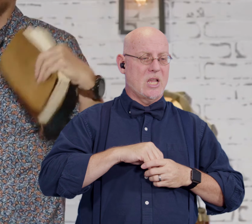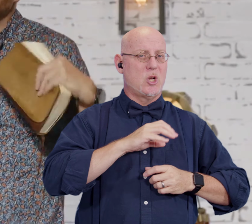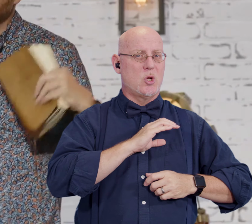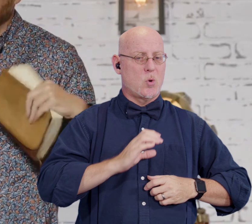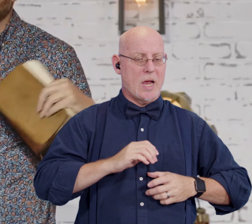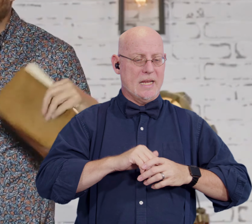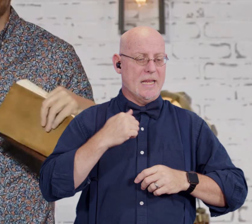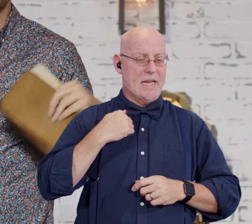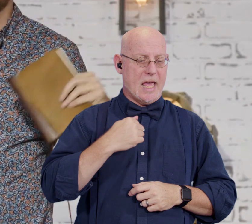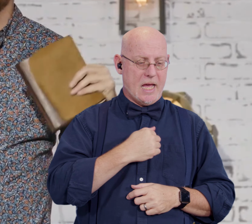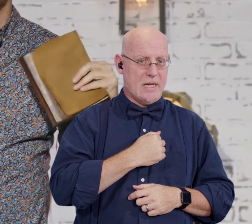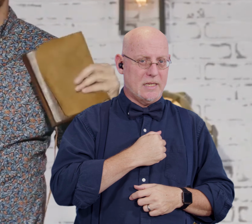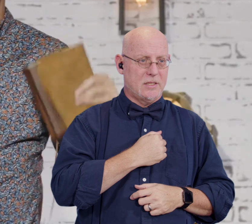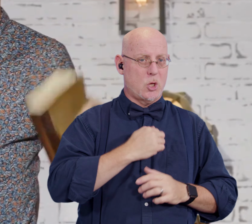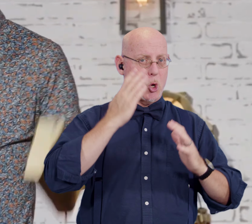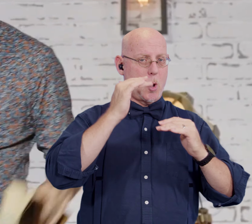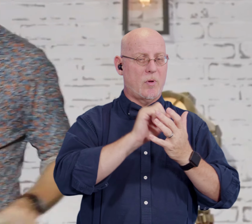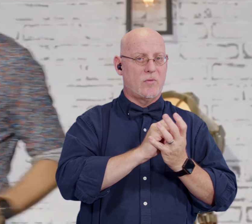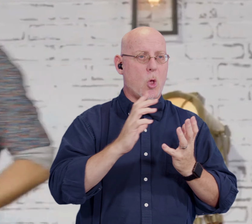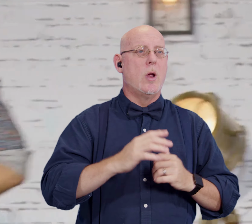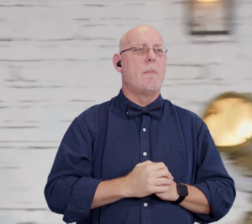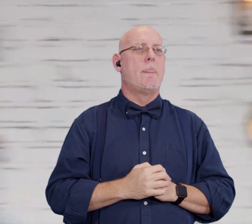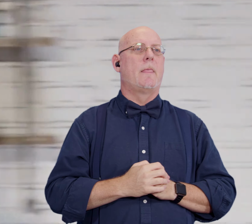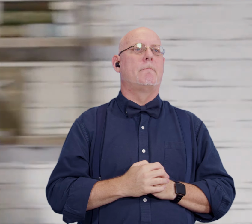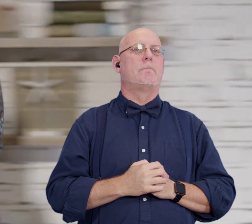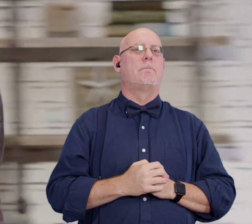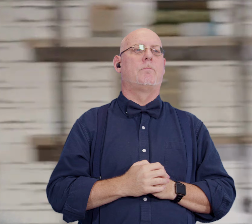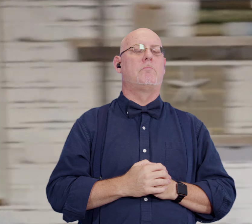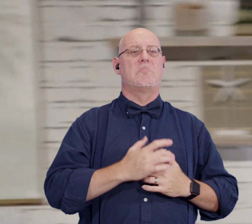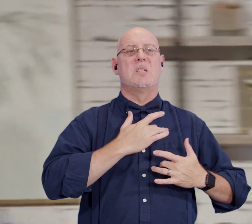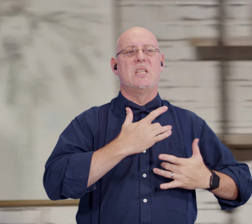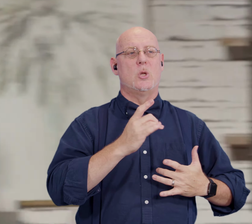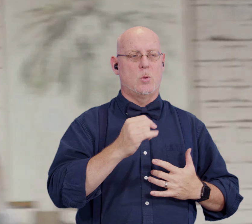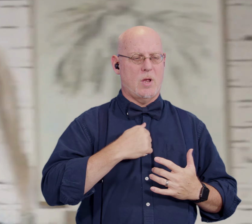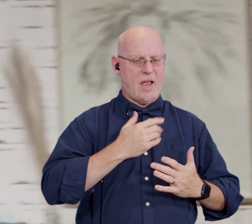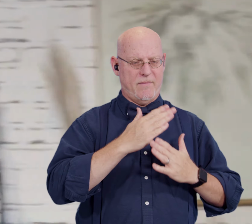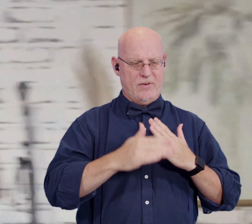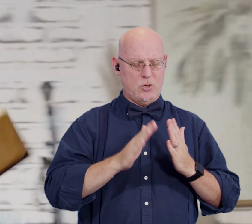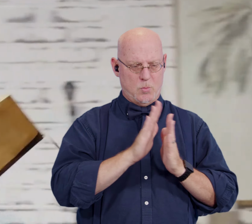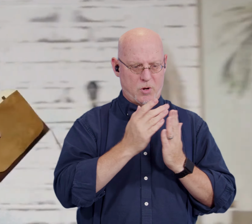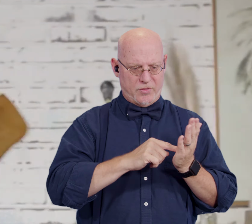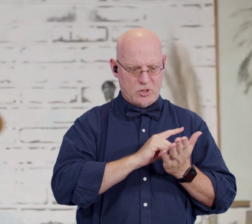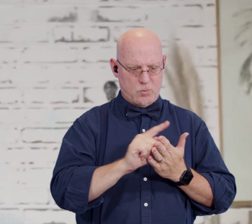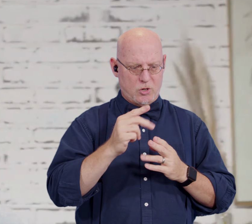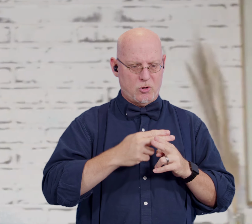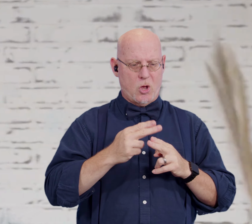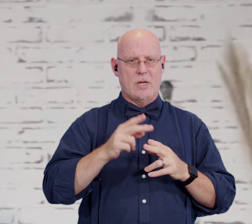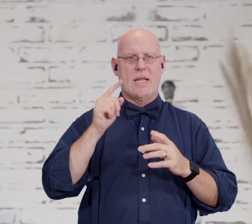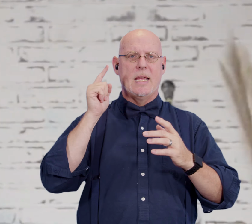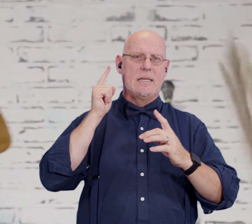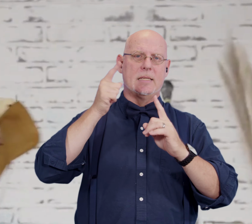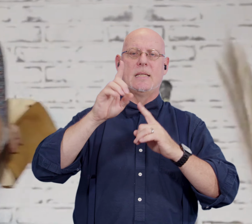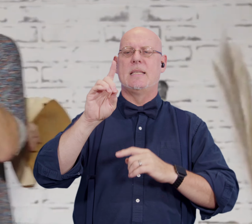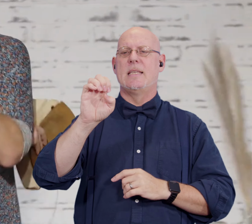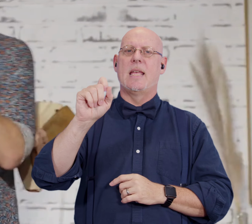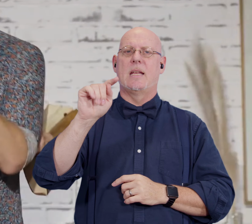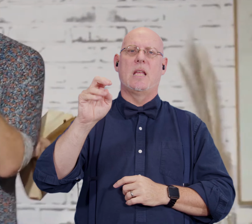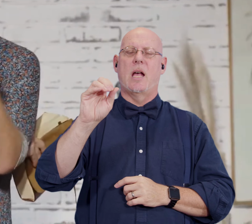within Christ in us, the hope of glory. And so here's what we have a tendency to do. I finished up a book this week called Destiny of the